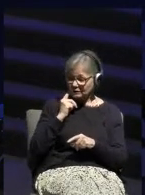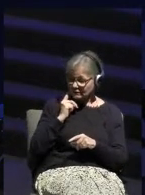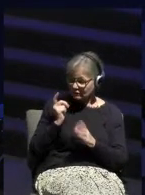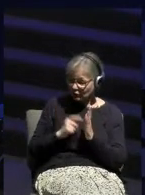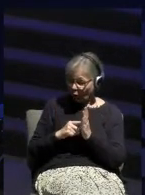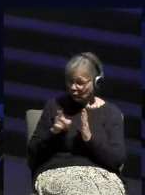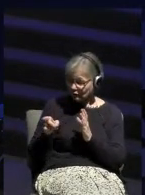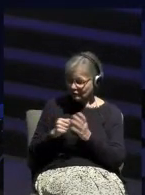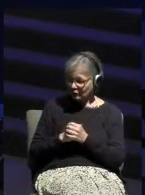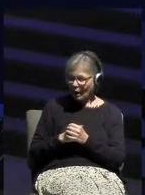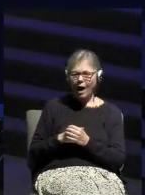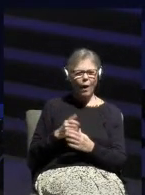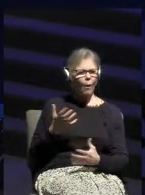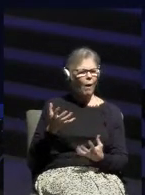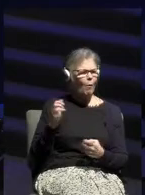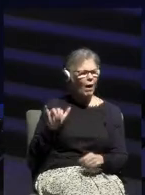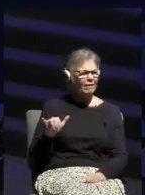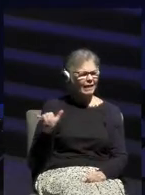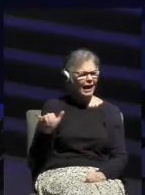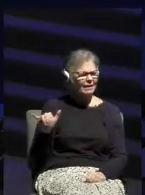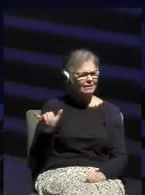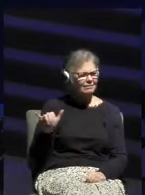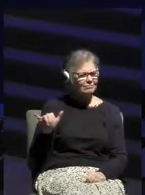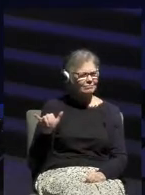that's the direction I want to go.